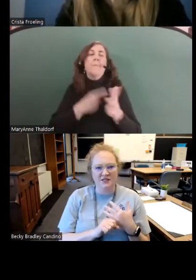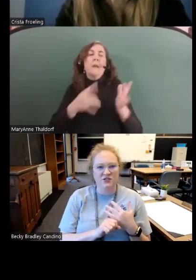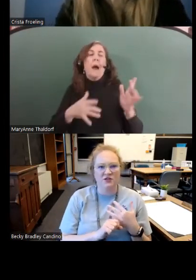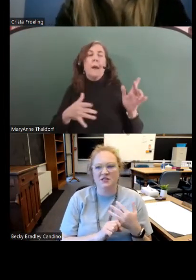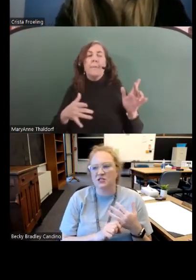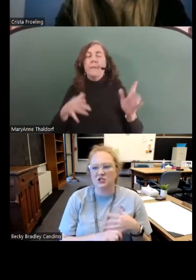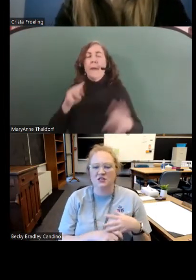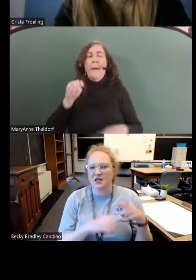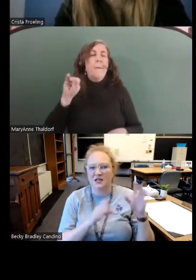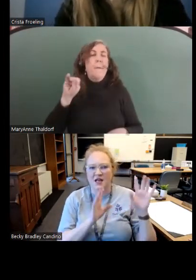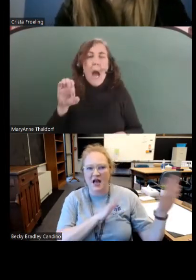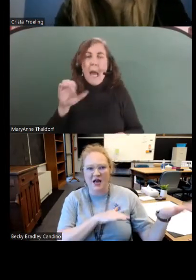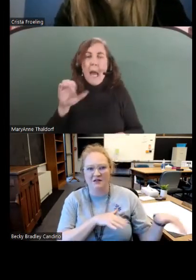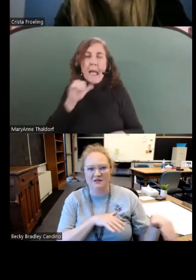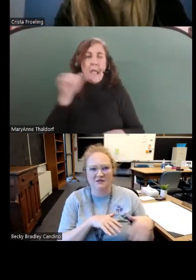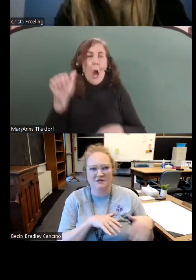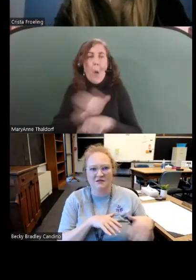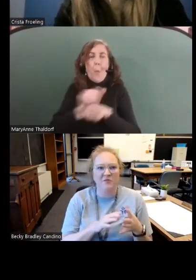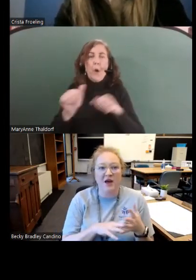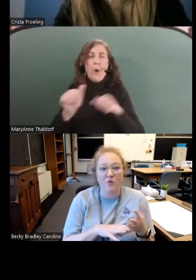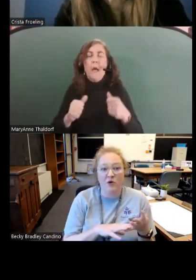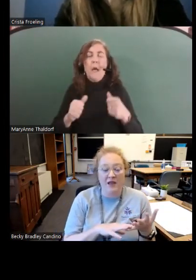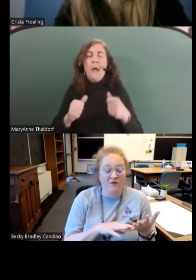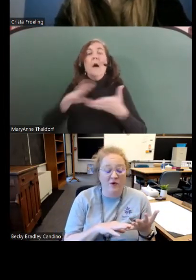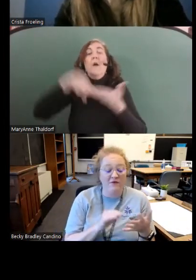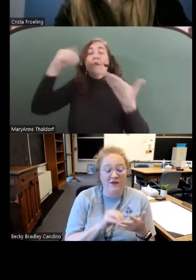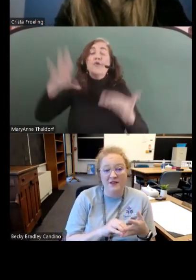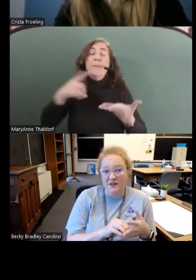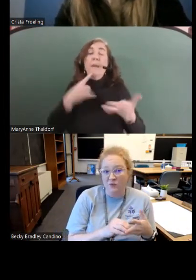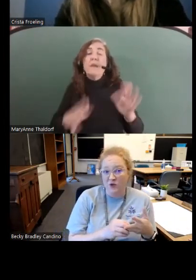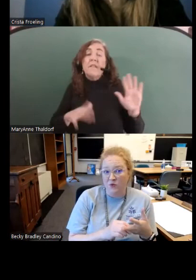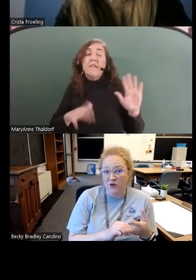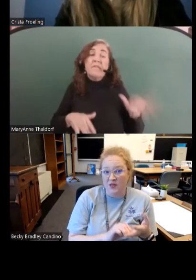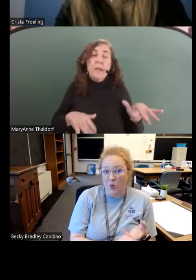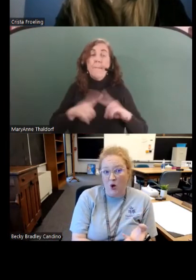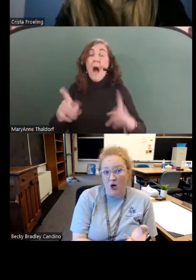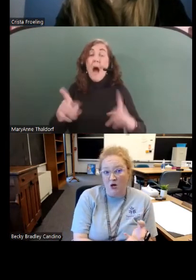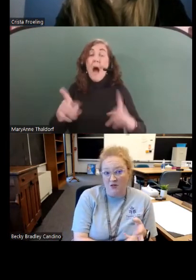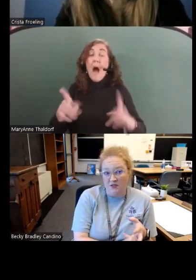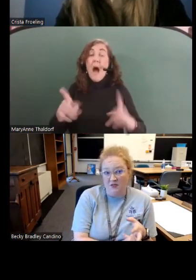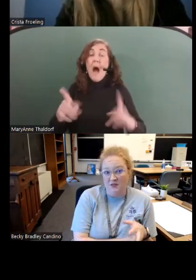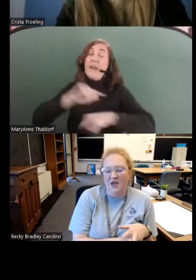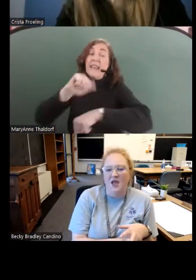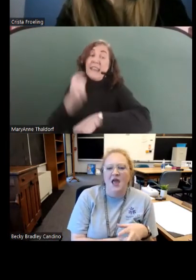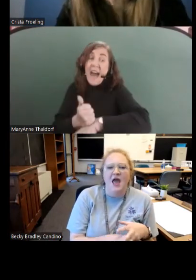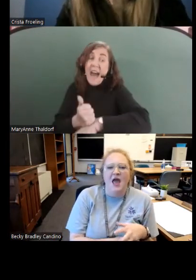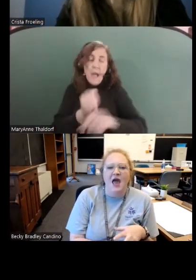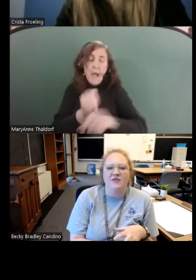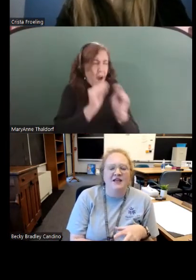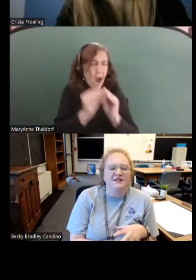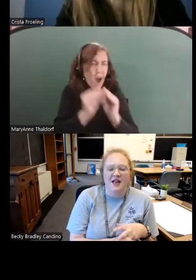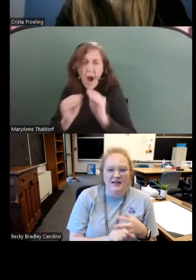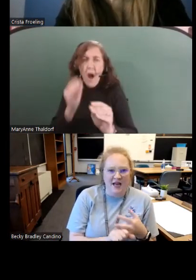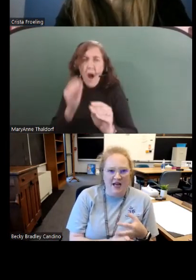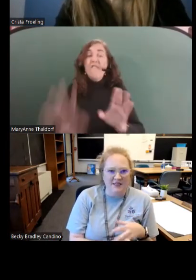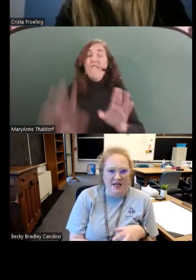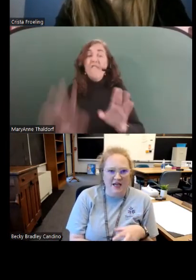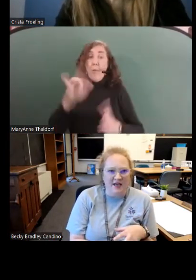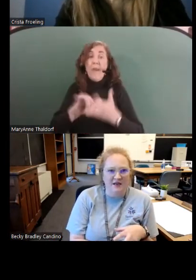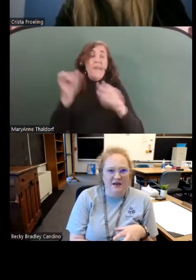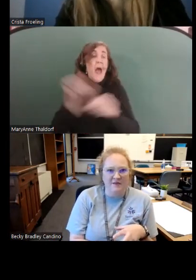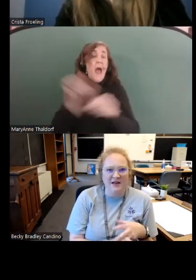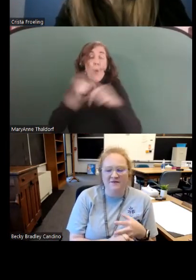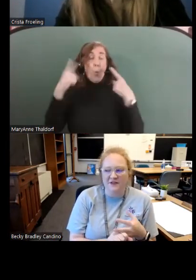the student is just kind of like, I don't, you know, but if we fit them with one that works, it's like night and